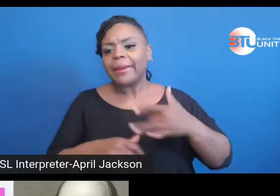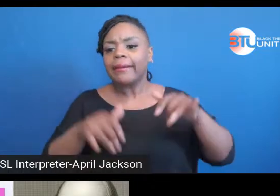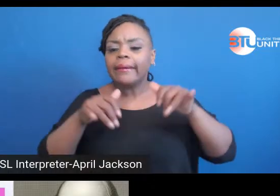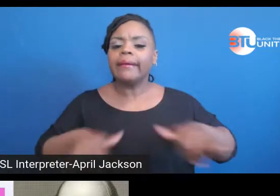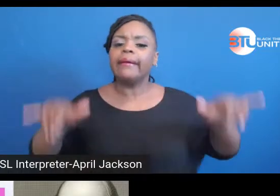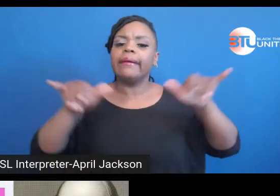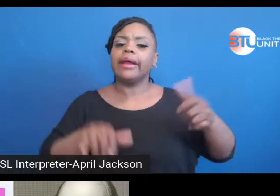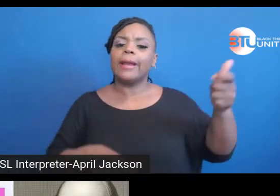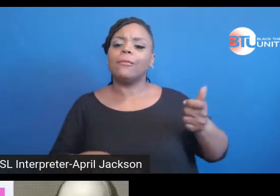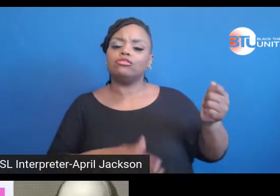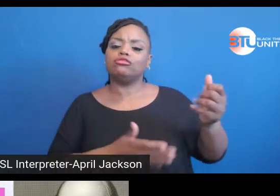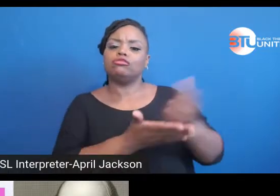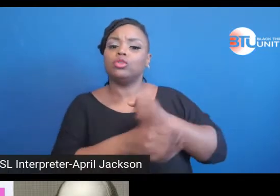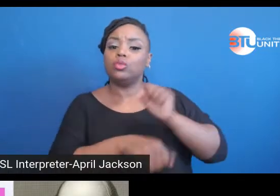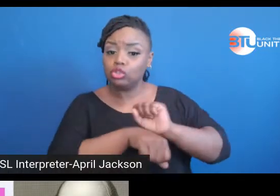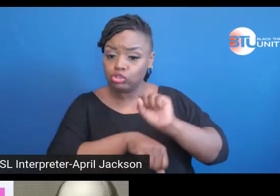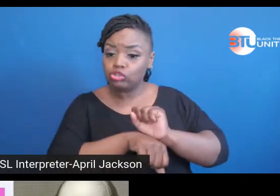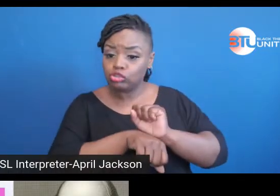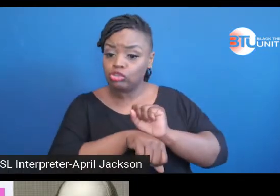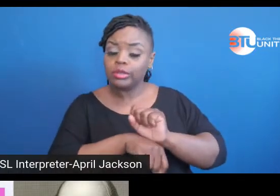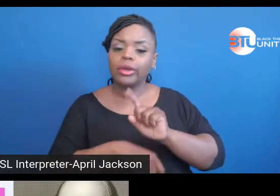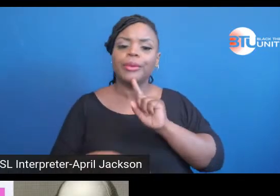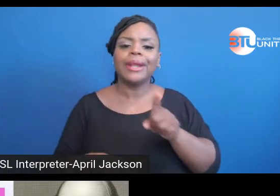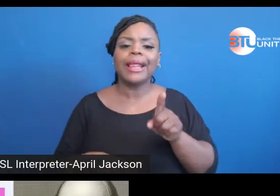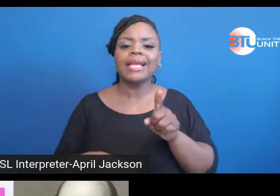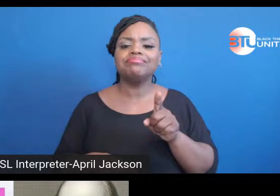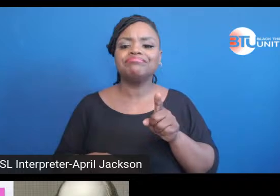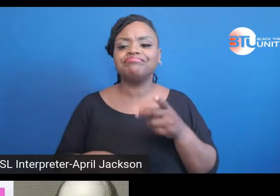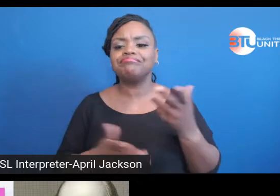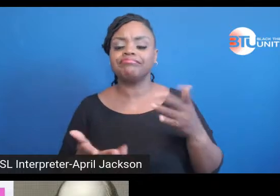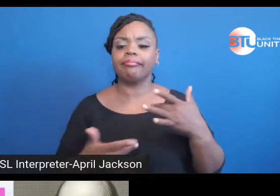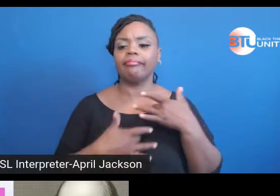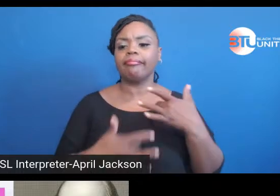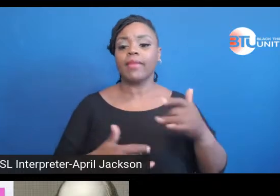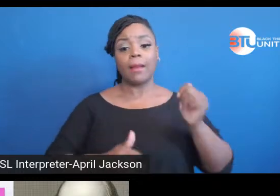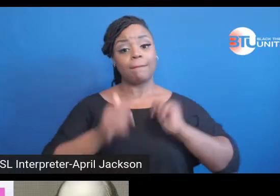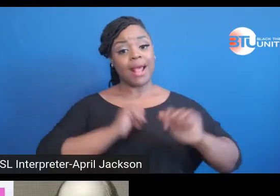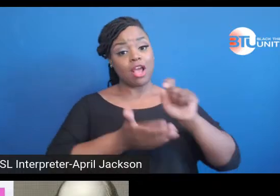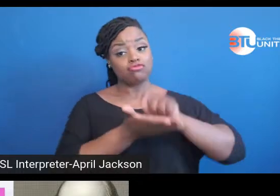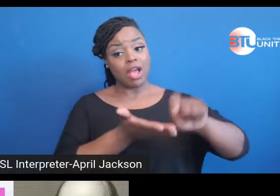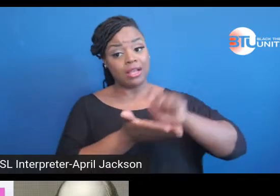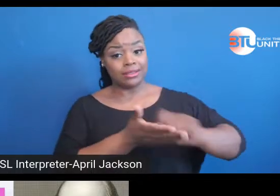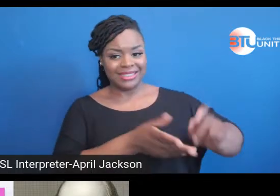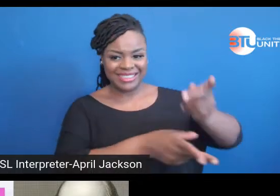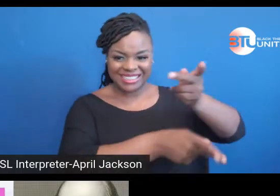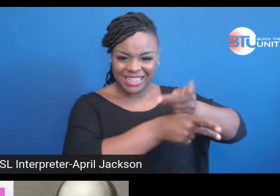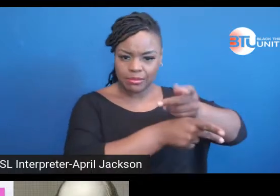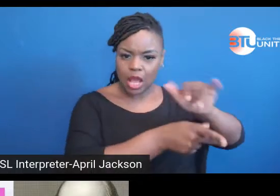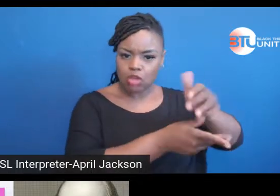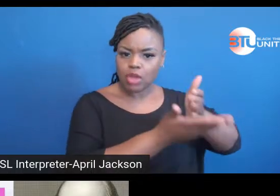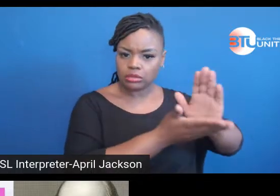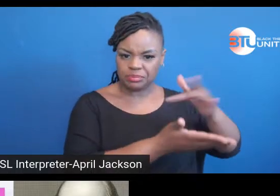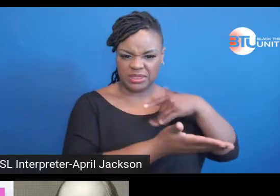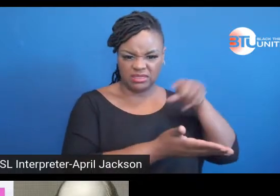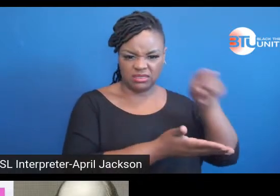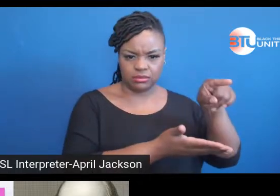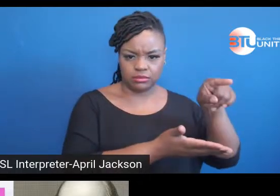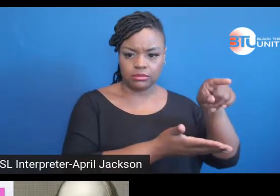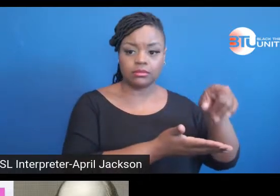that the playwright really kind of retains their rights unless you physically transfer and assign your